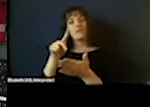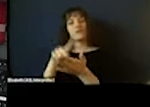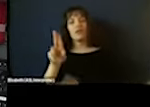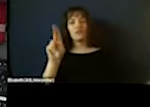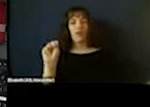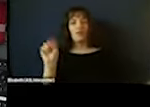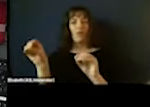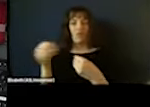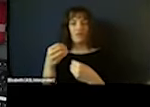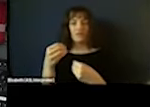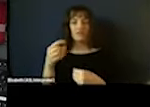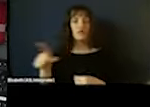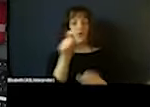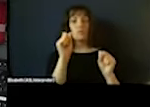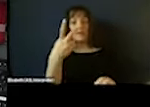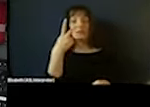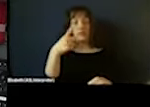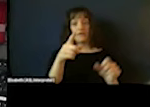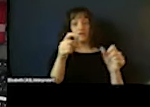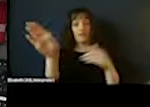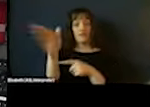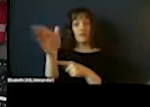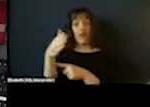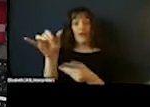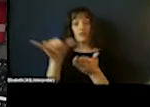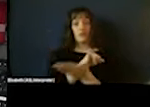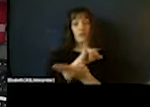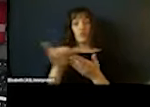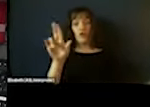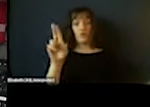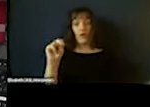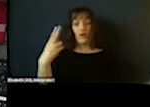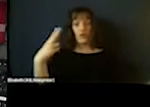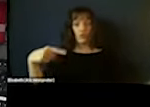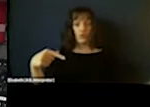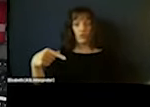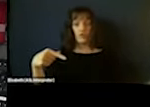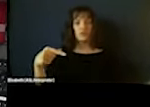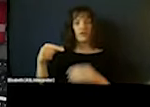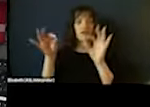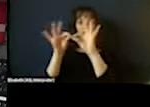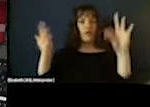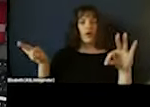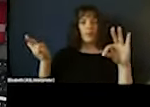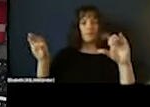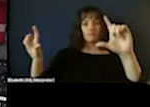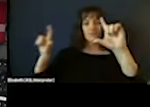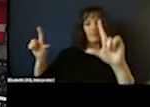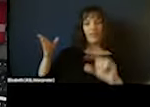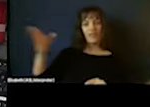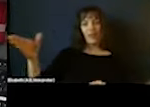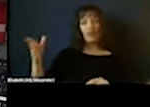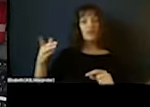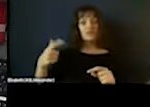UN headquarters because it's just framed and on there. And when I visited after my flight, it was so kind of honored and